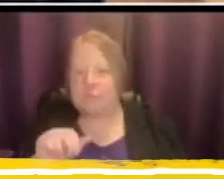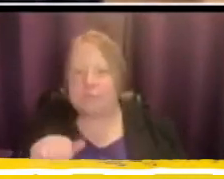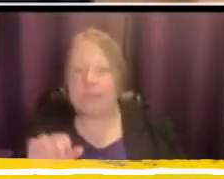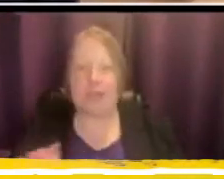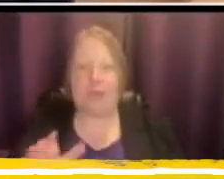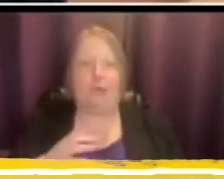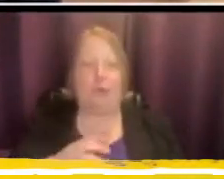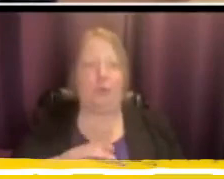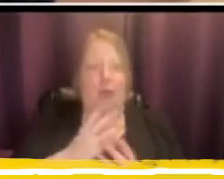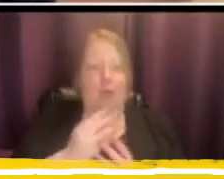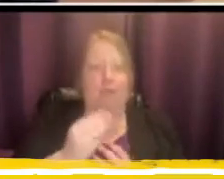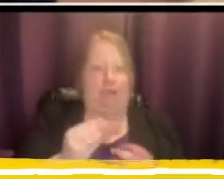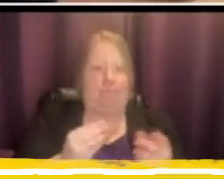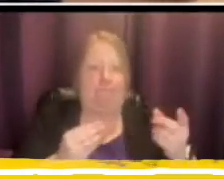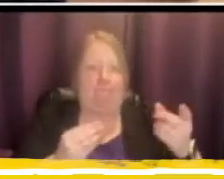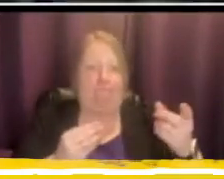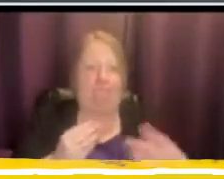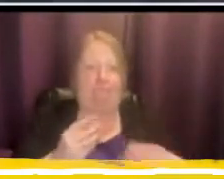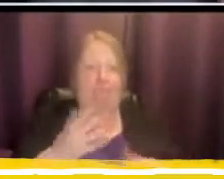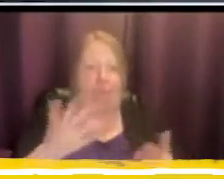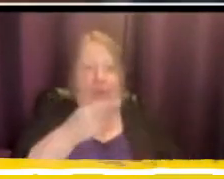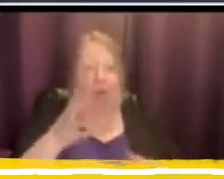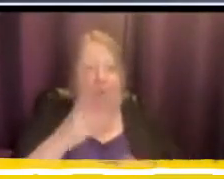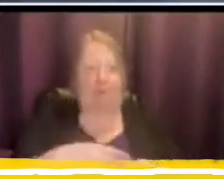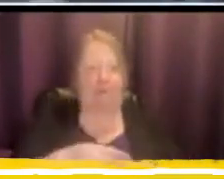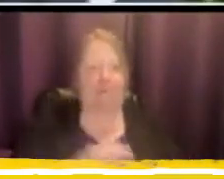the reporter has mentioned.